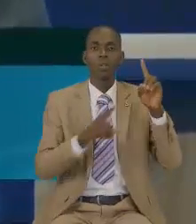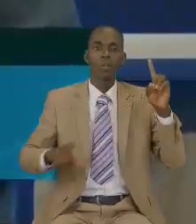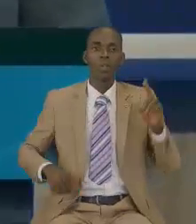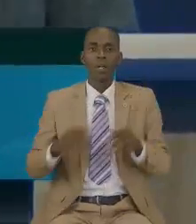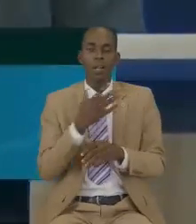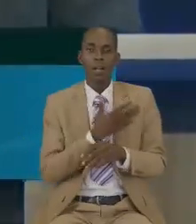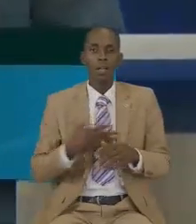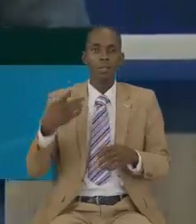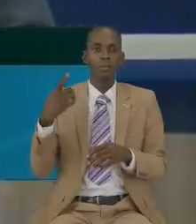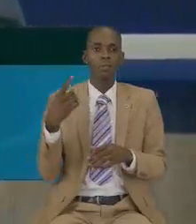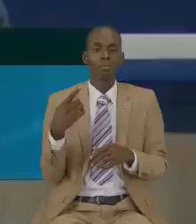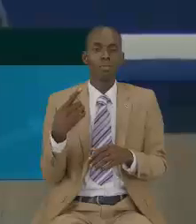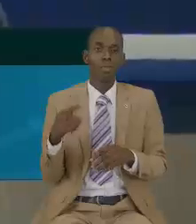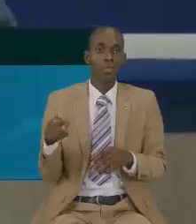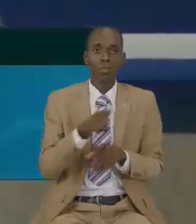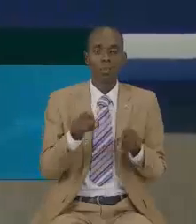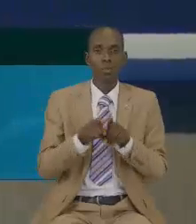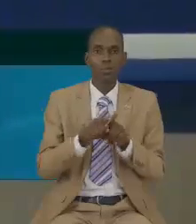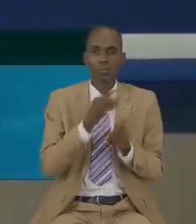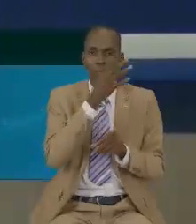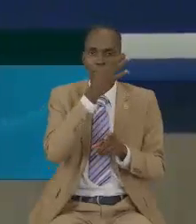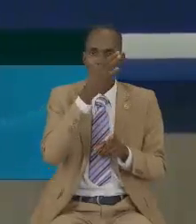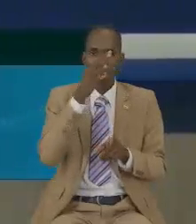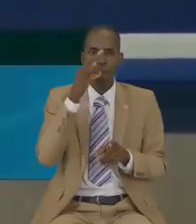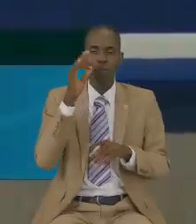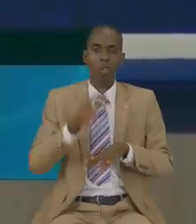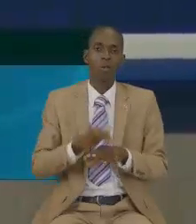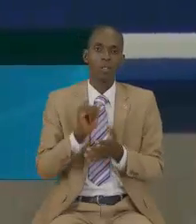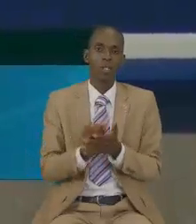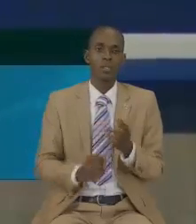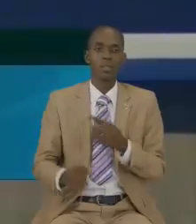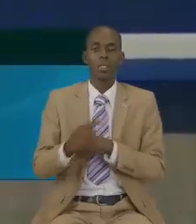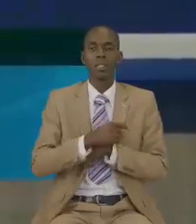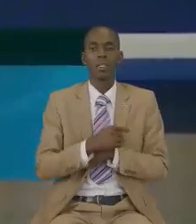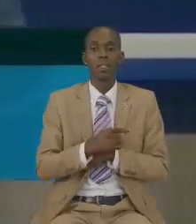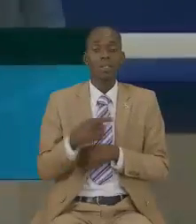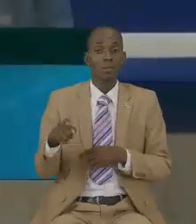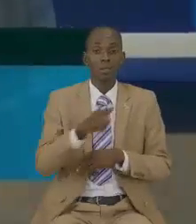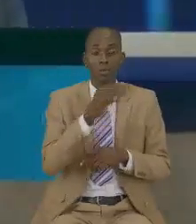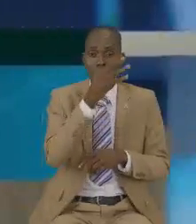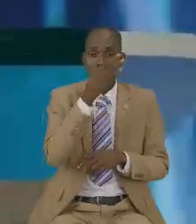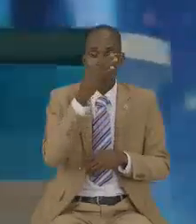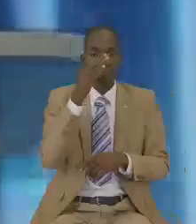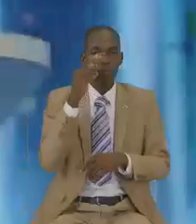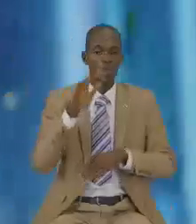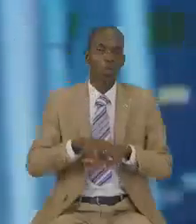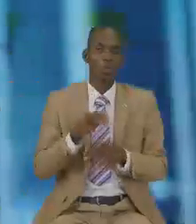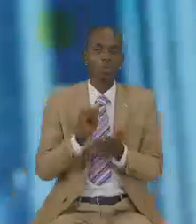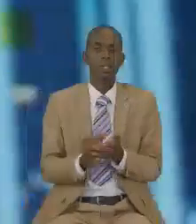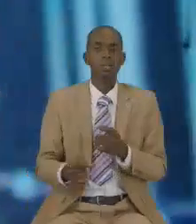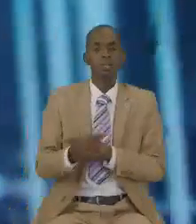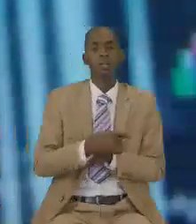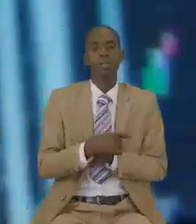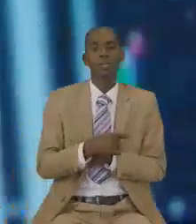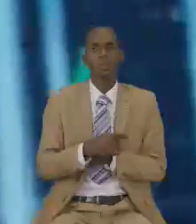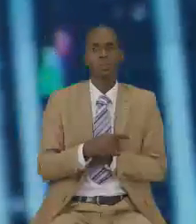they also fasted on that day. They fasted on that day.